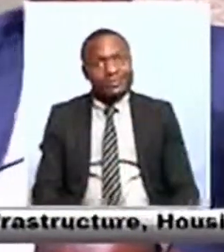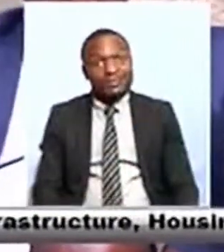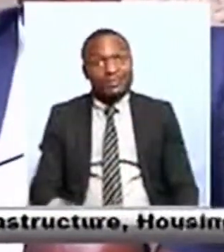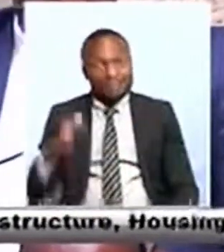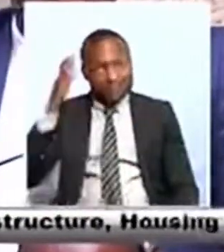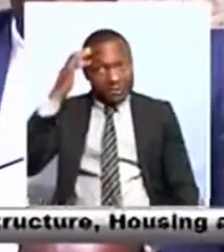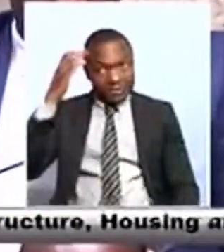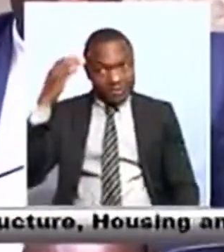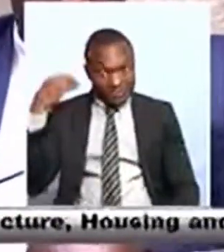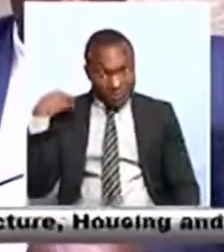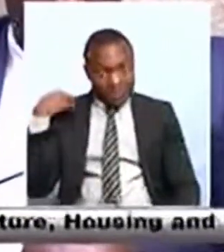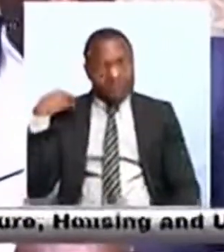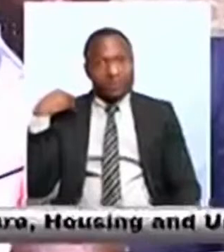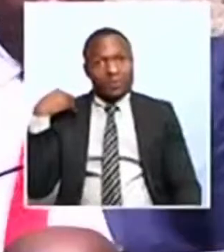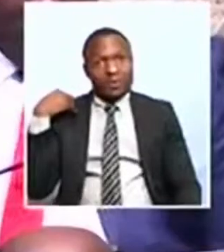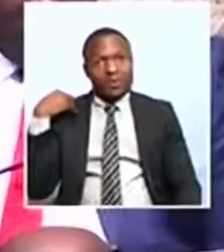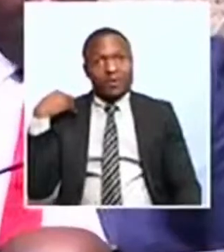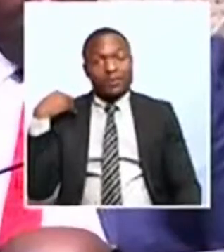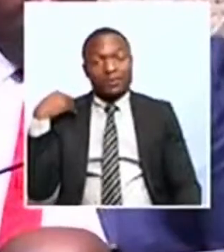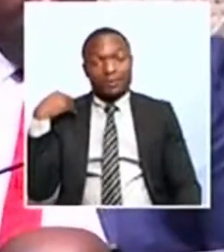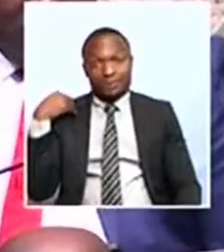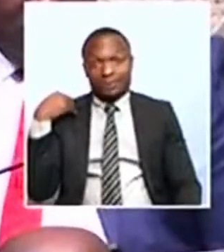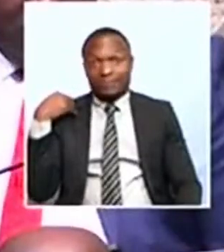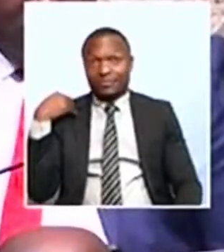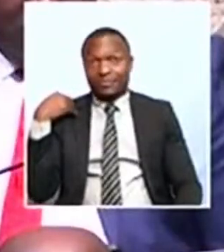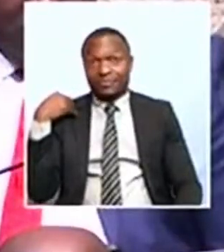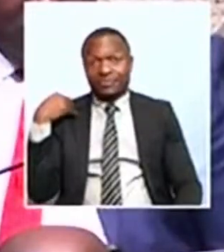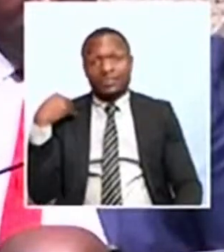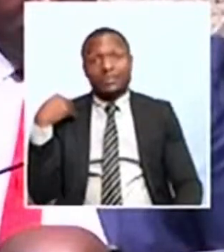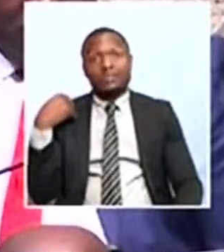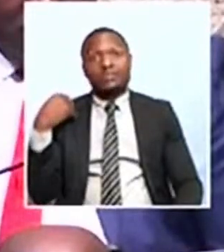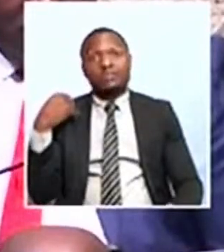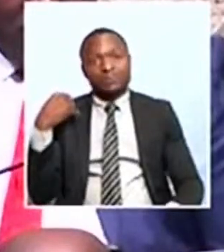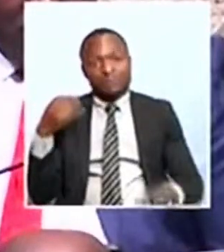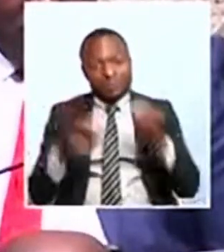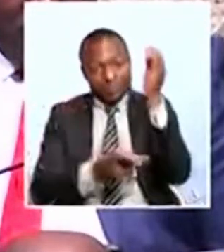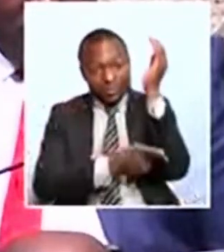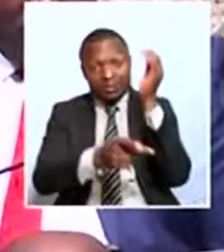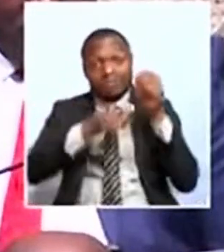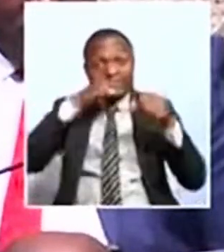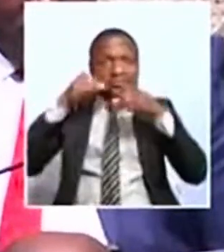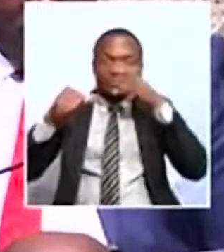block under agriculture was